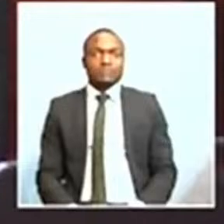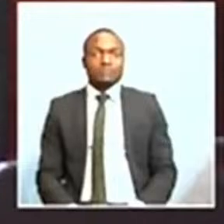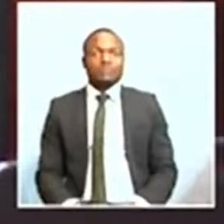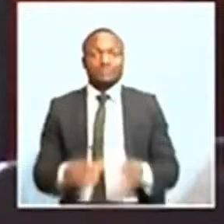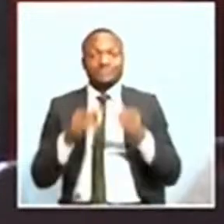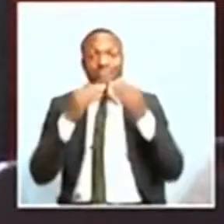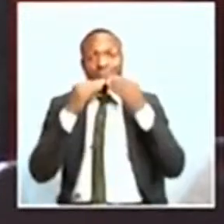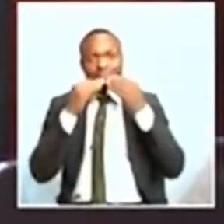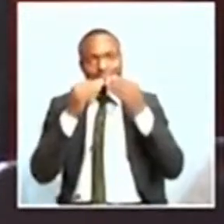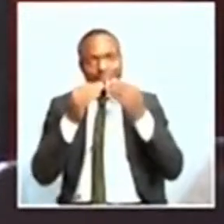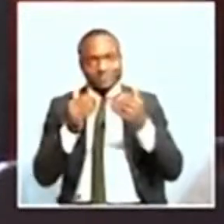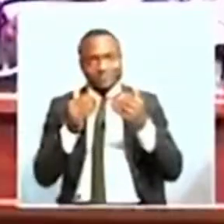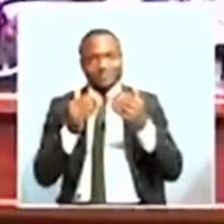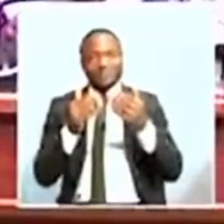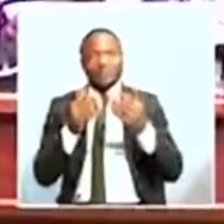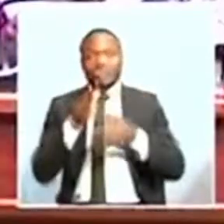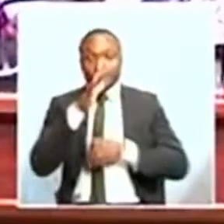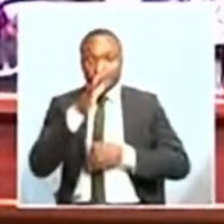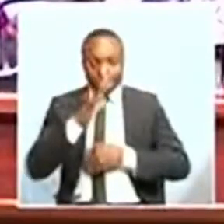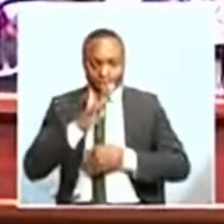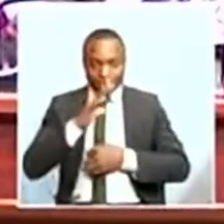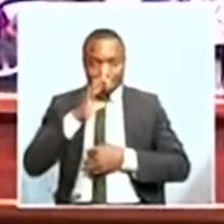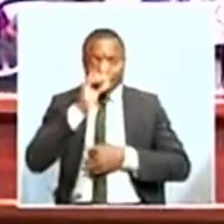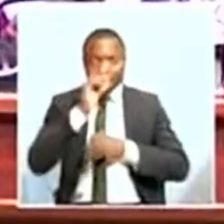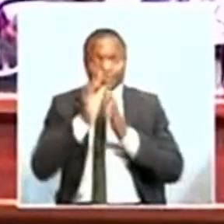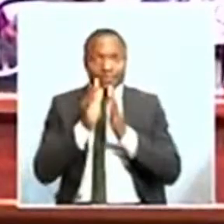Thank you, Madam Speaker.